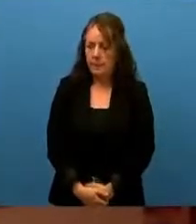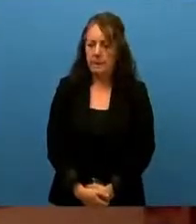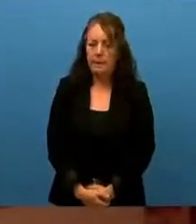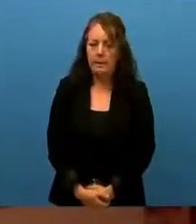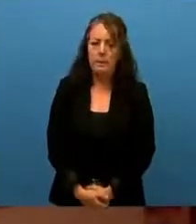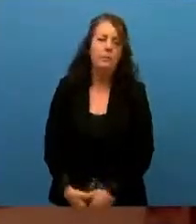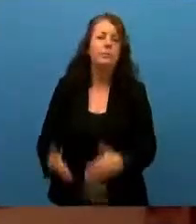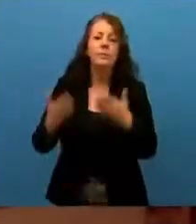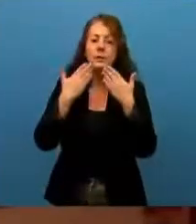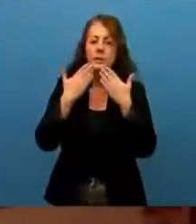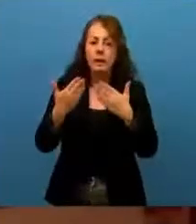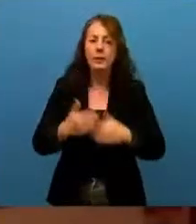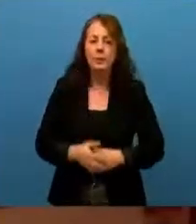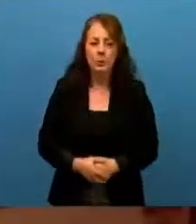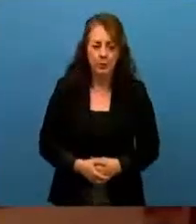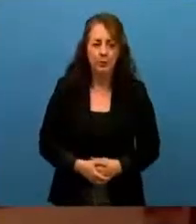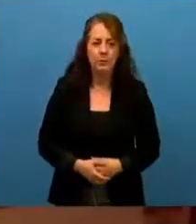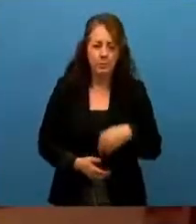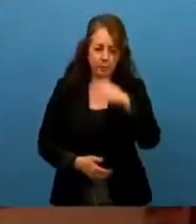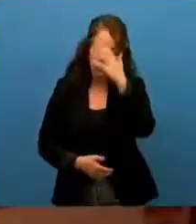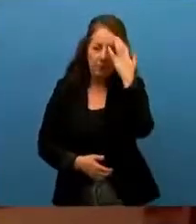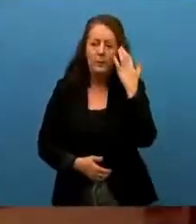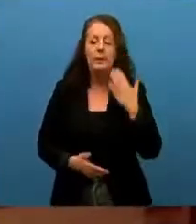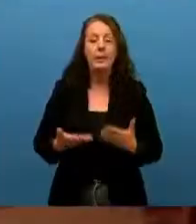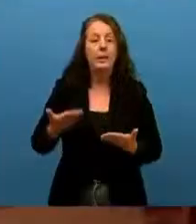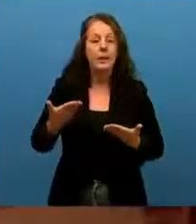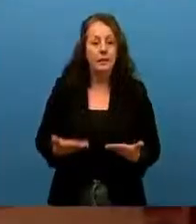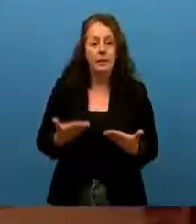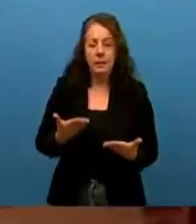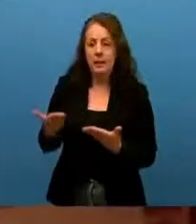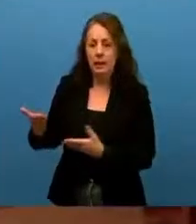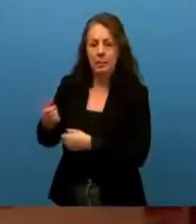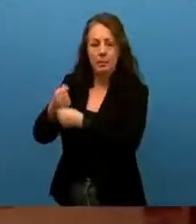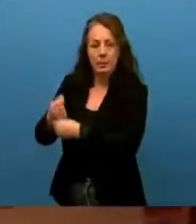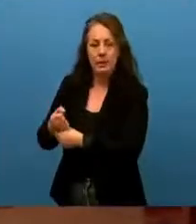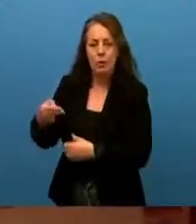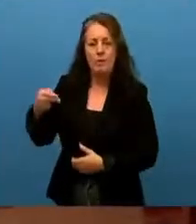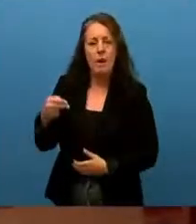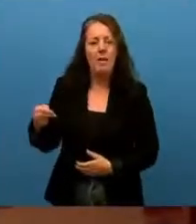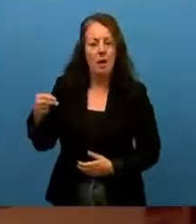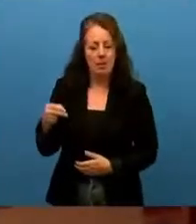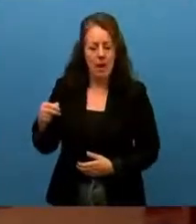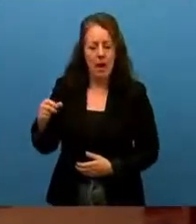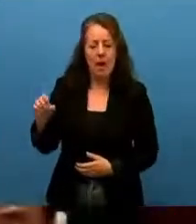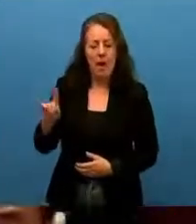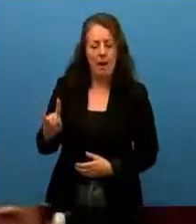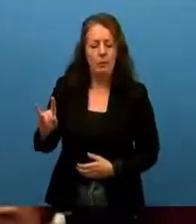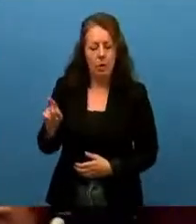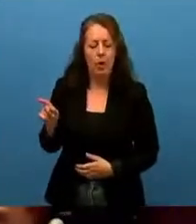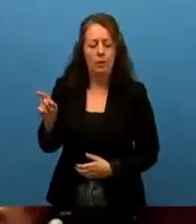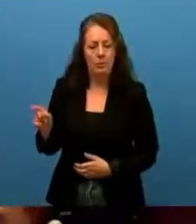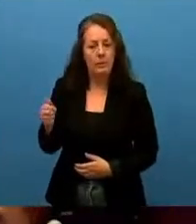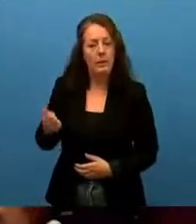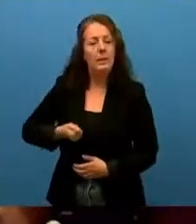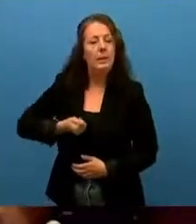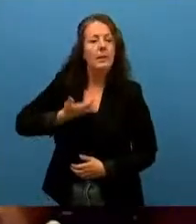like to now invite Ms. Nyungok Higland on behalf of Government of Greenland